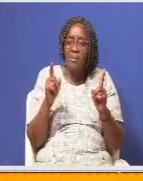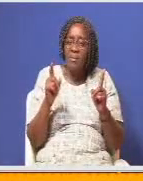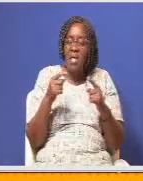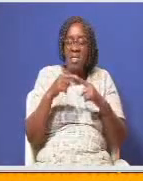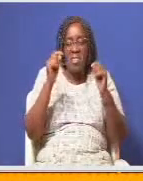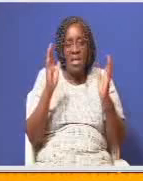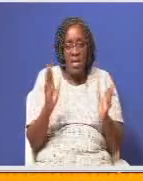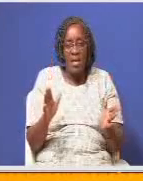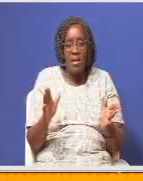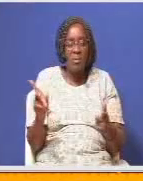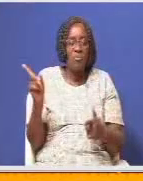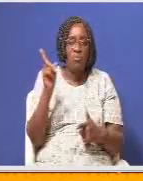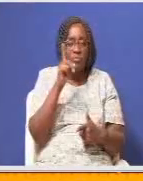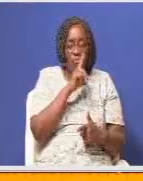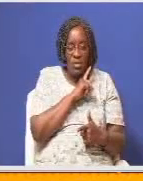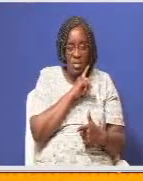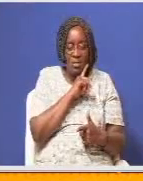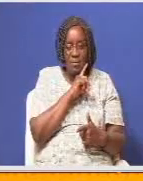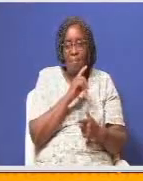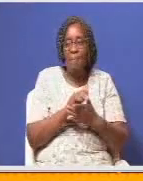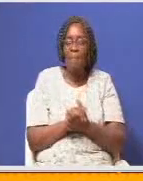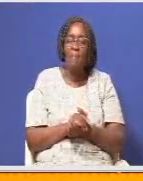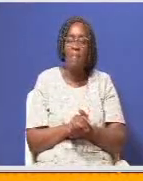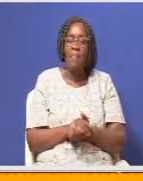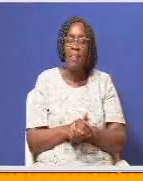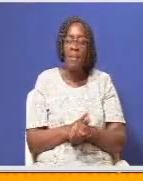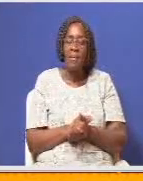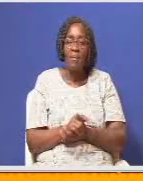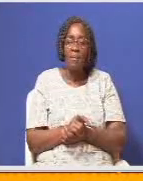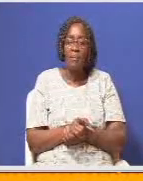baba Pedro Bedirwa nke reporter Antosharu TV